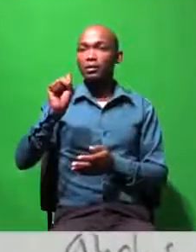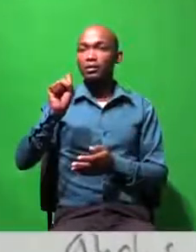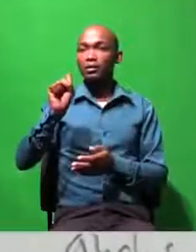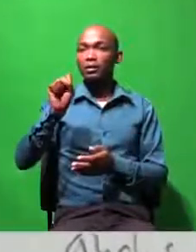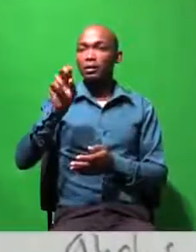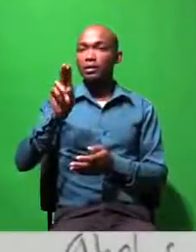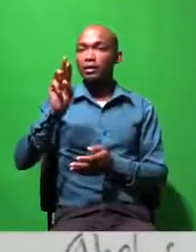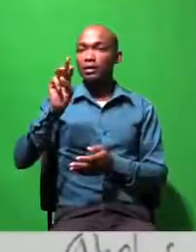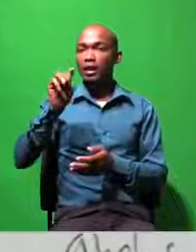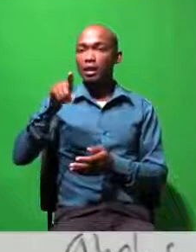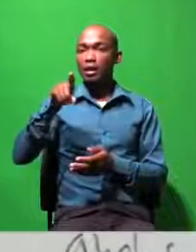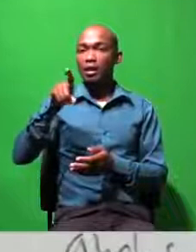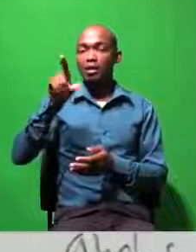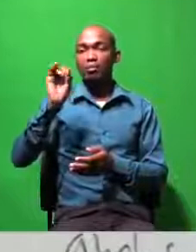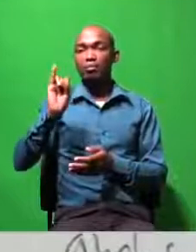Supplementary